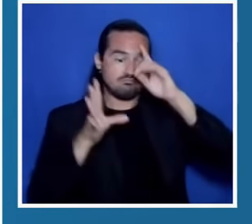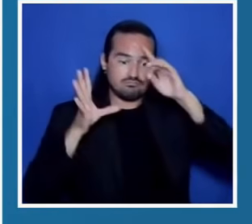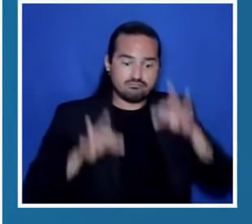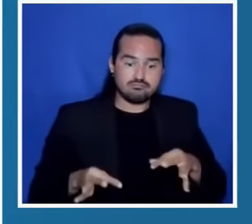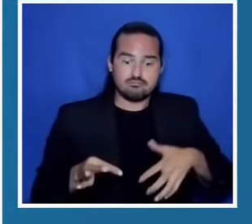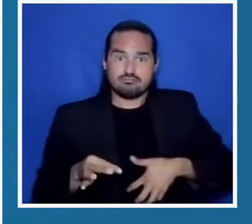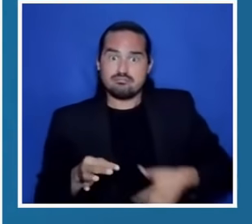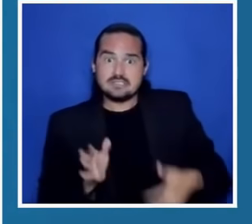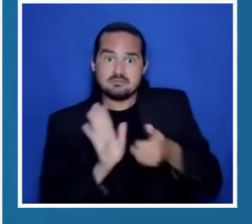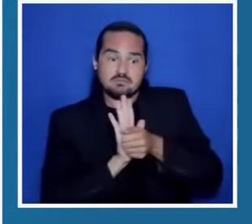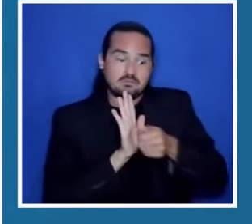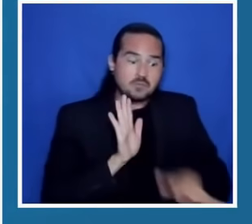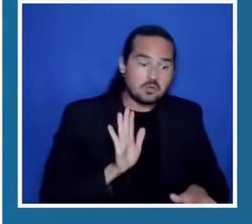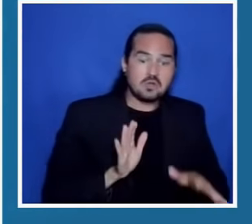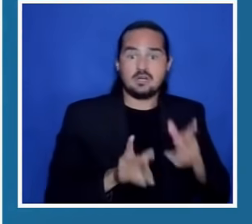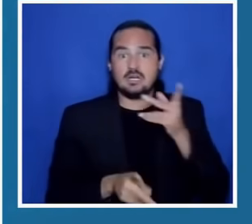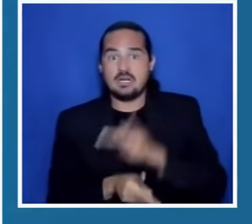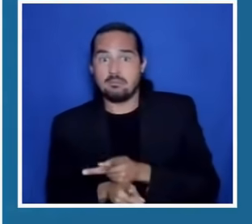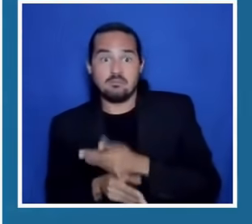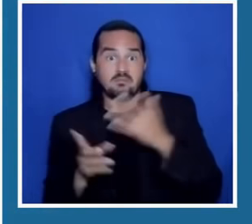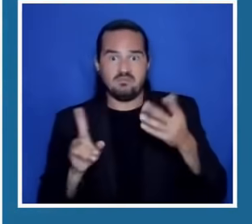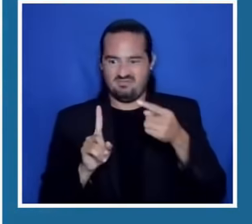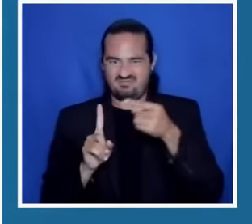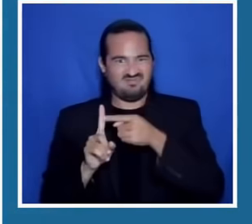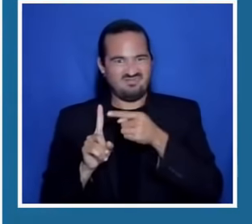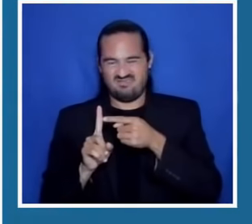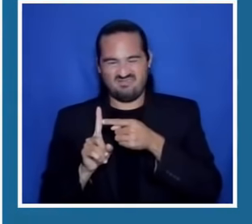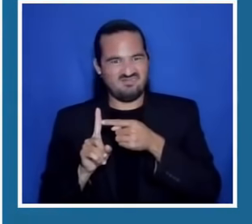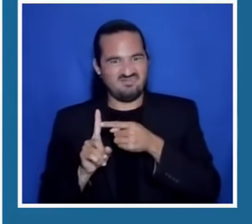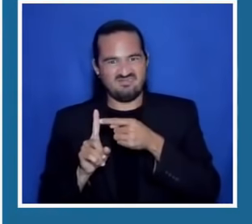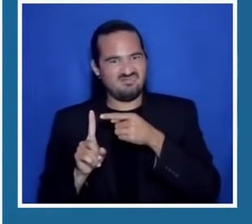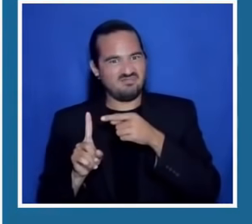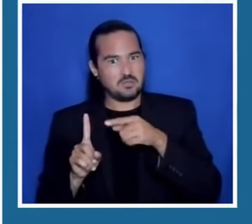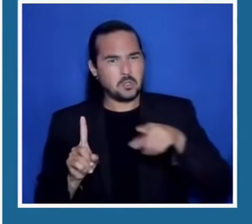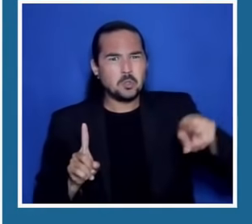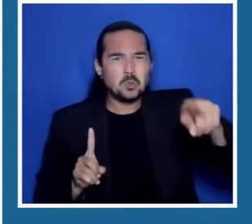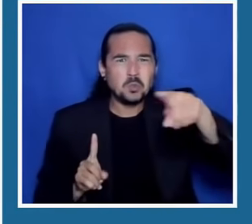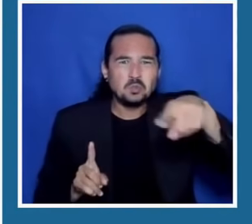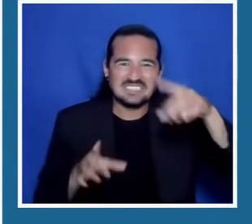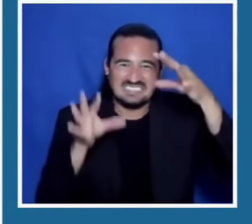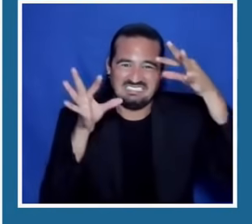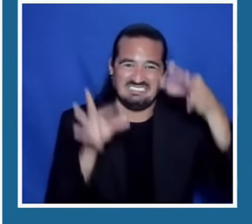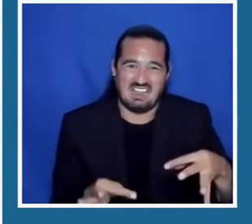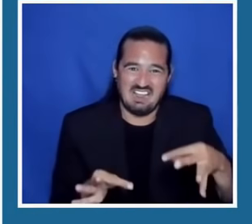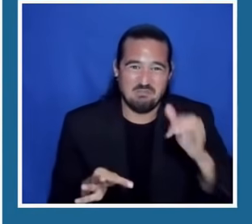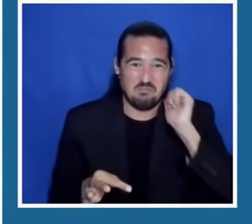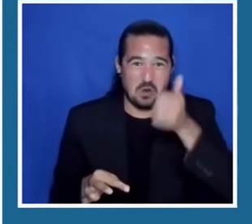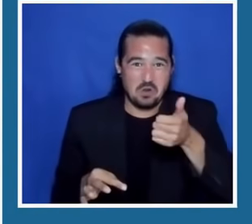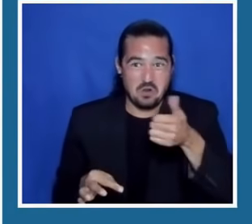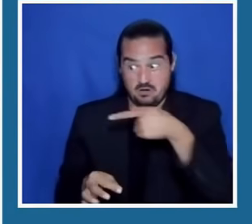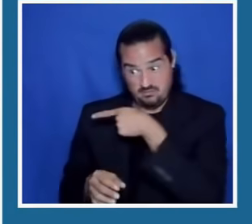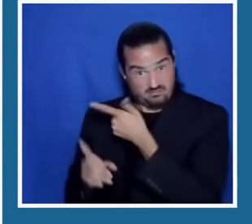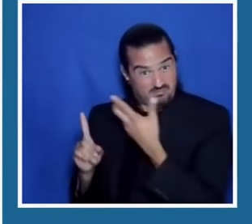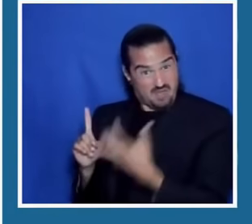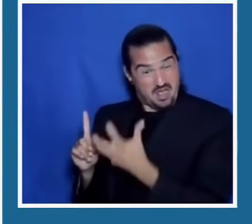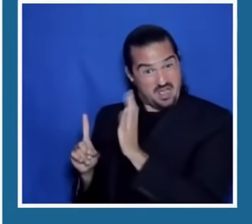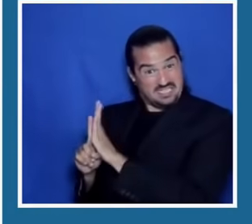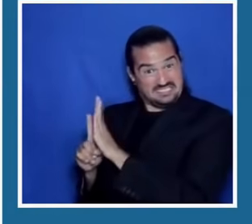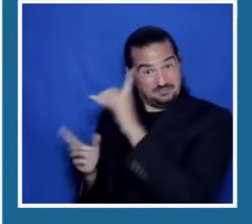on the ballot. Think about this. We have someone on the other side of this ballot that thinks women are not as smart as men.